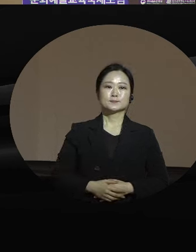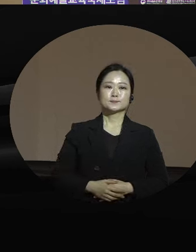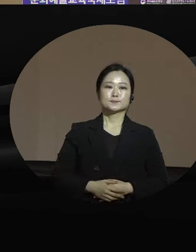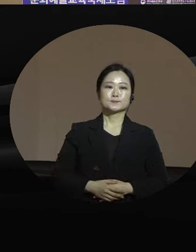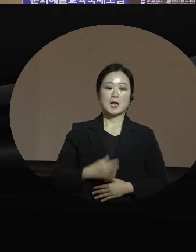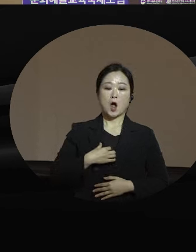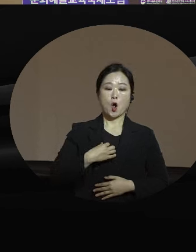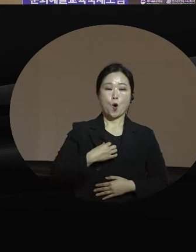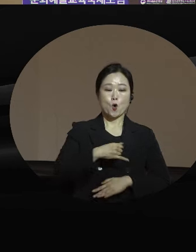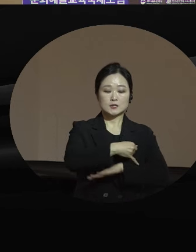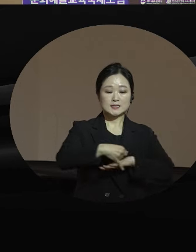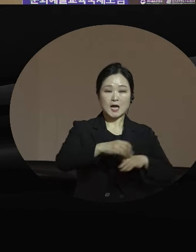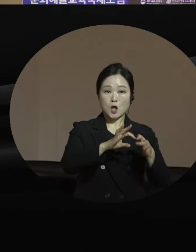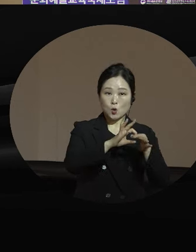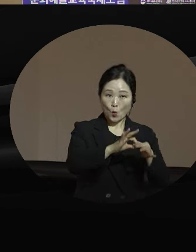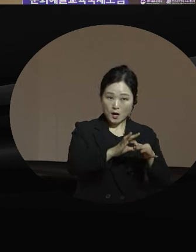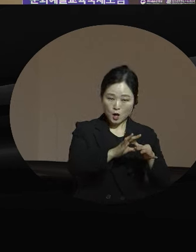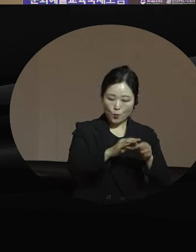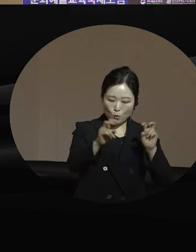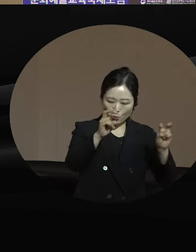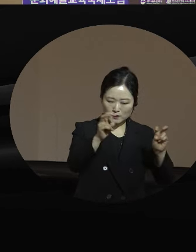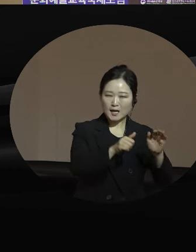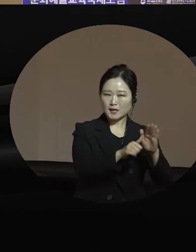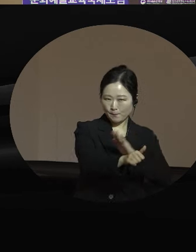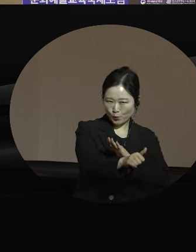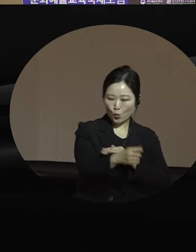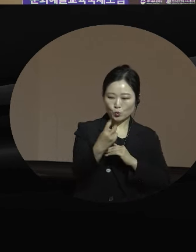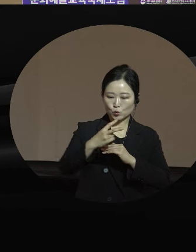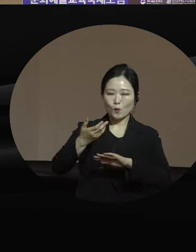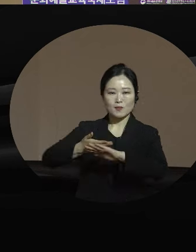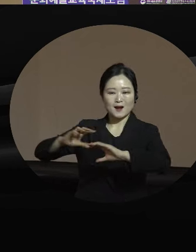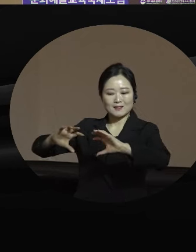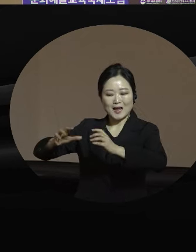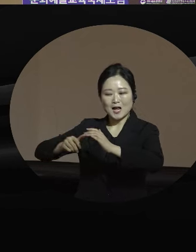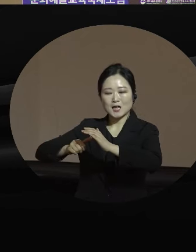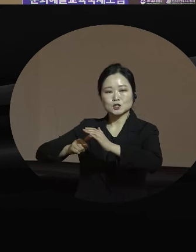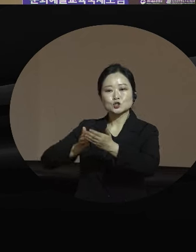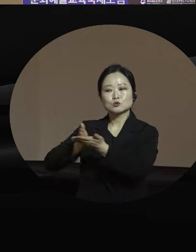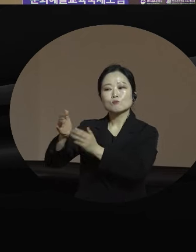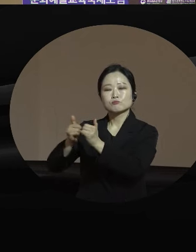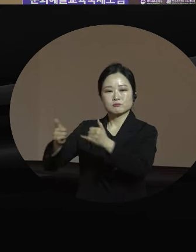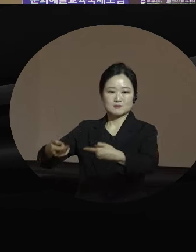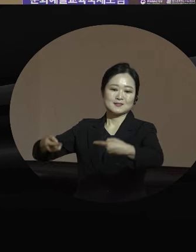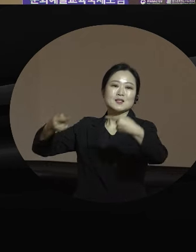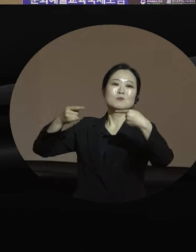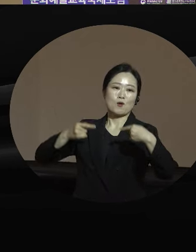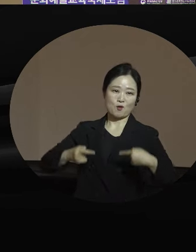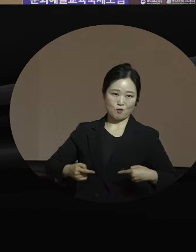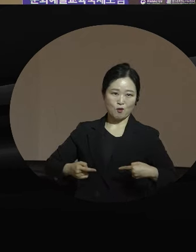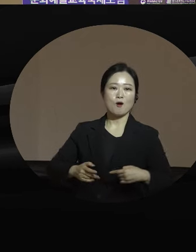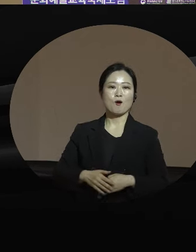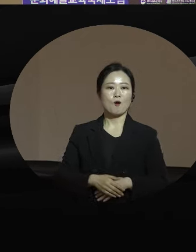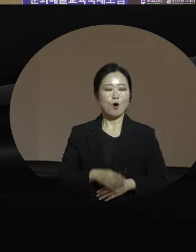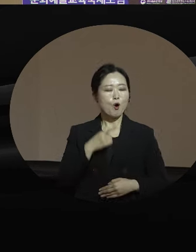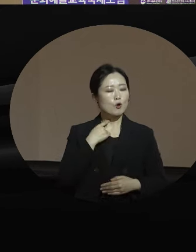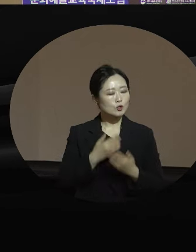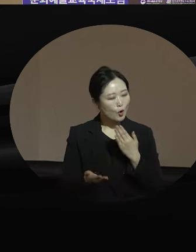experts, and masterclass was organized to study mutual experience and introduce good